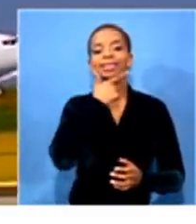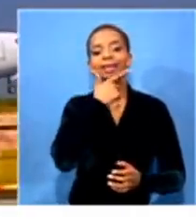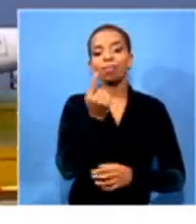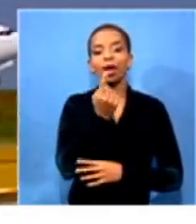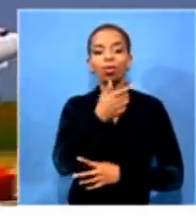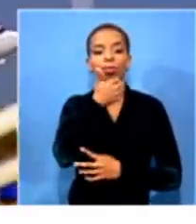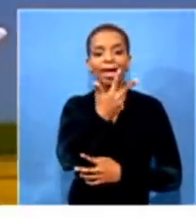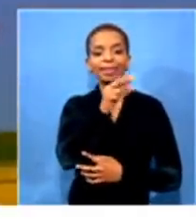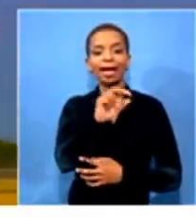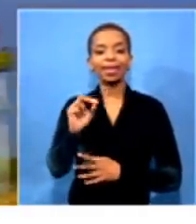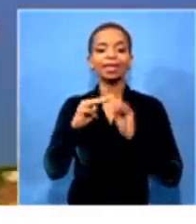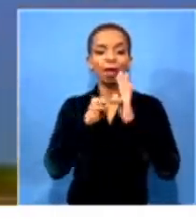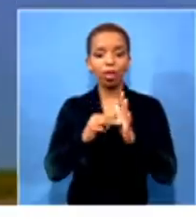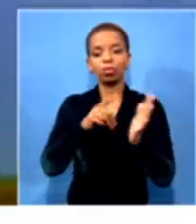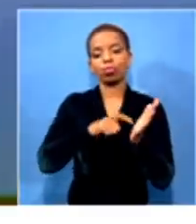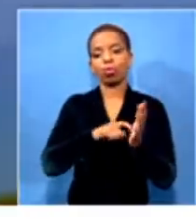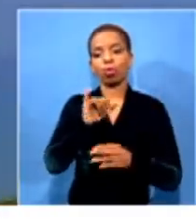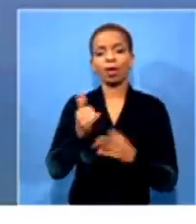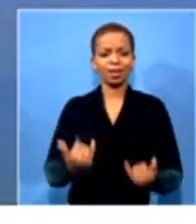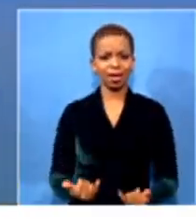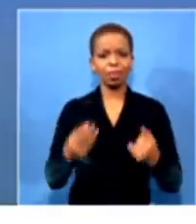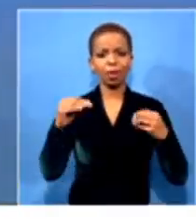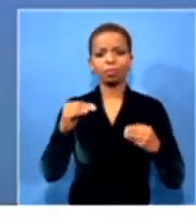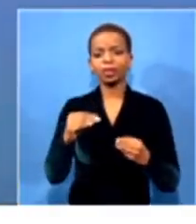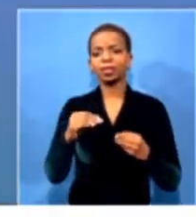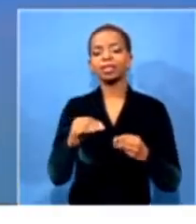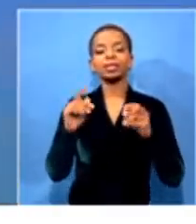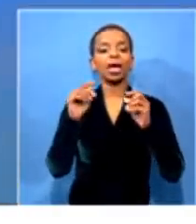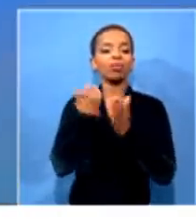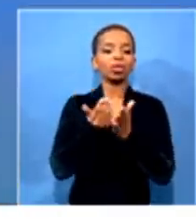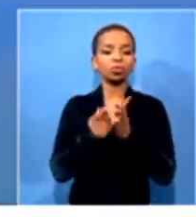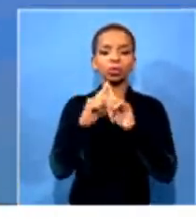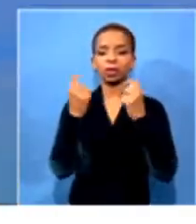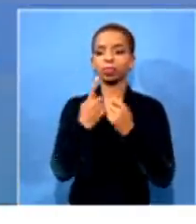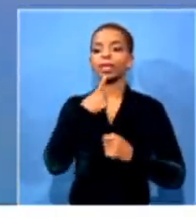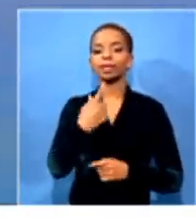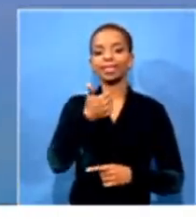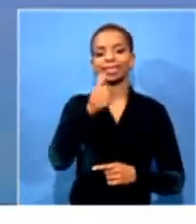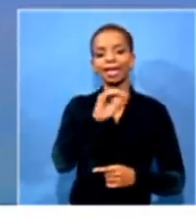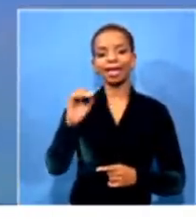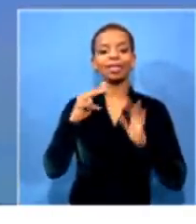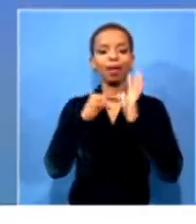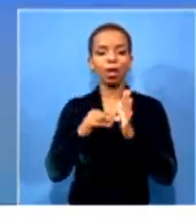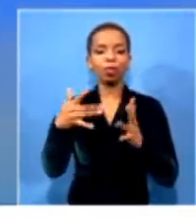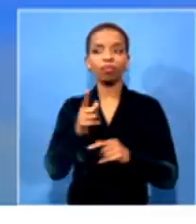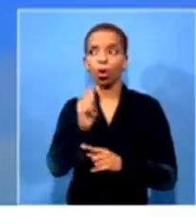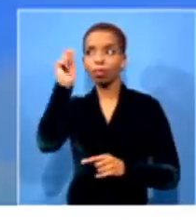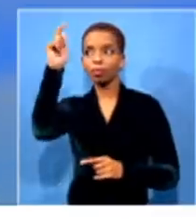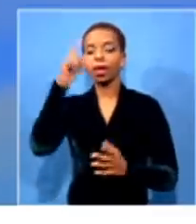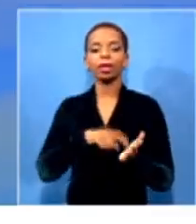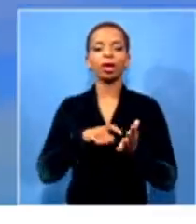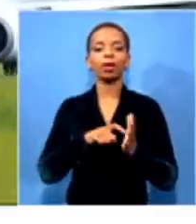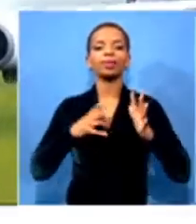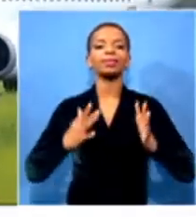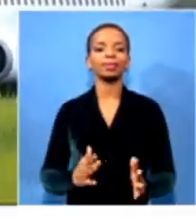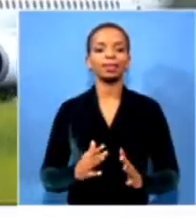rescue team is only trying to raise 600 million to pay those creditors, you know very well that every single creditor is going to get a fraction of what is due to